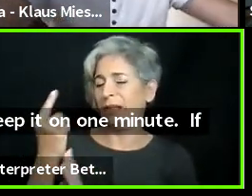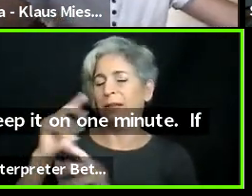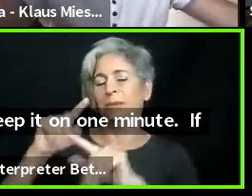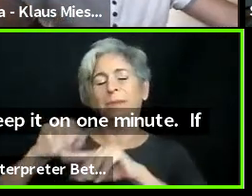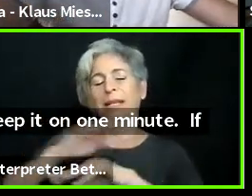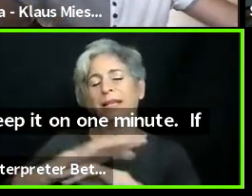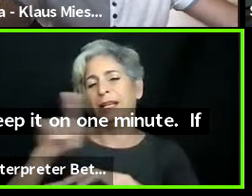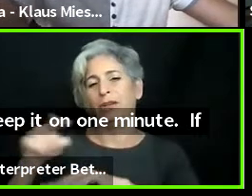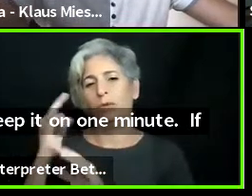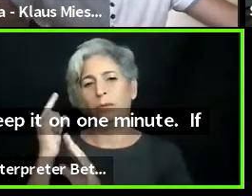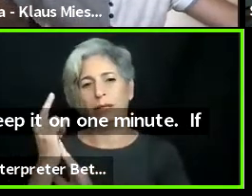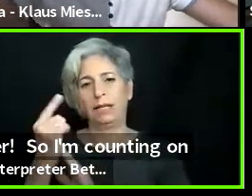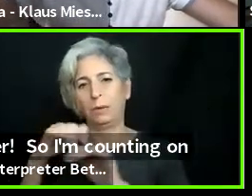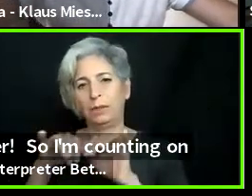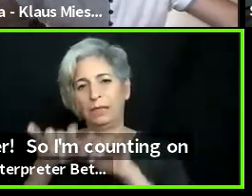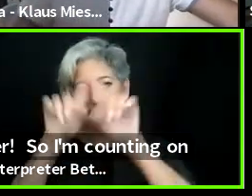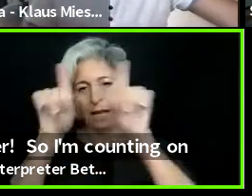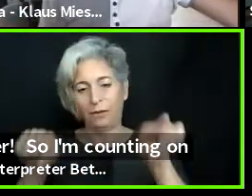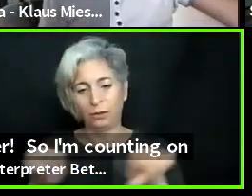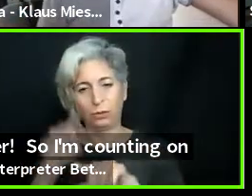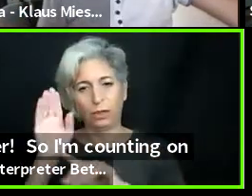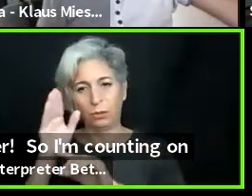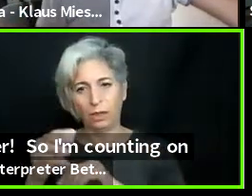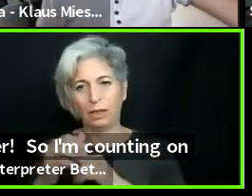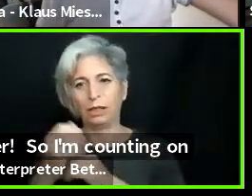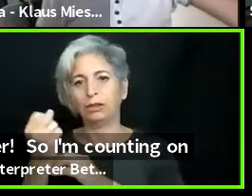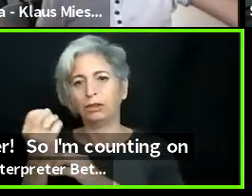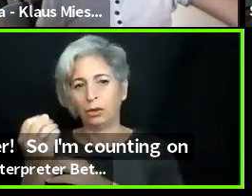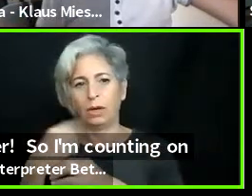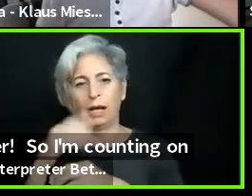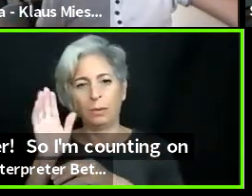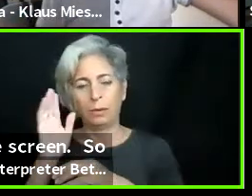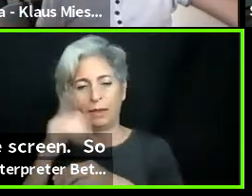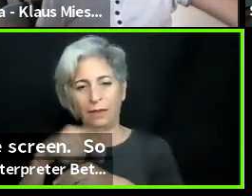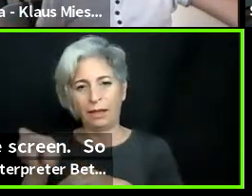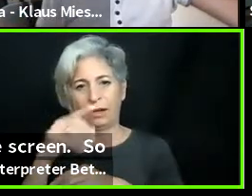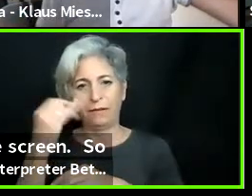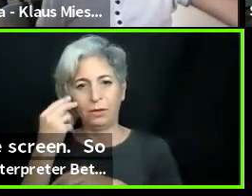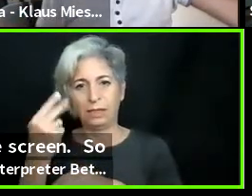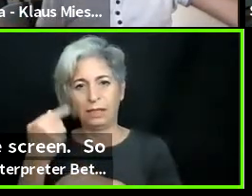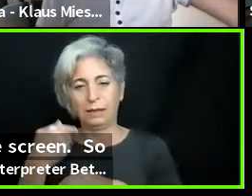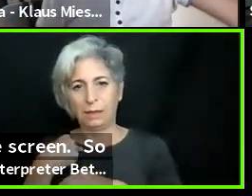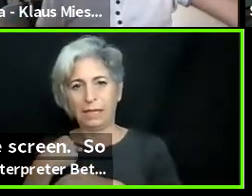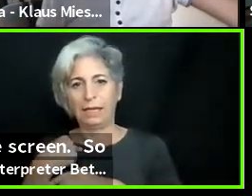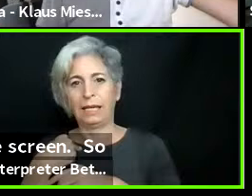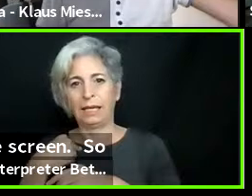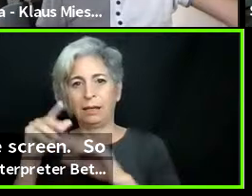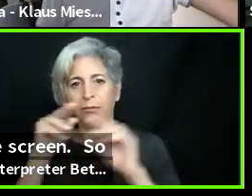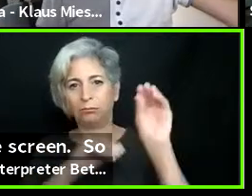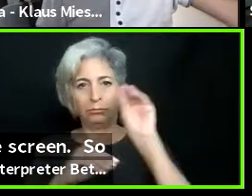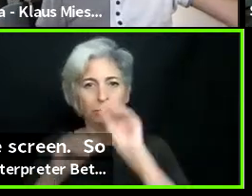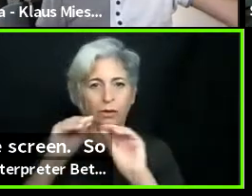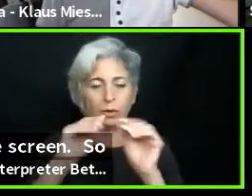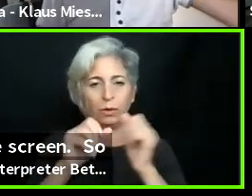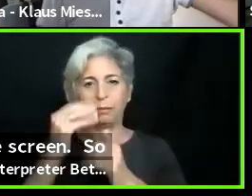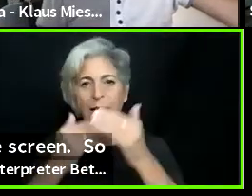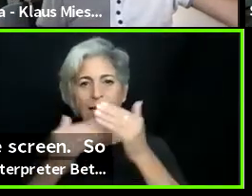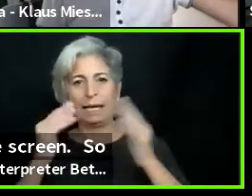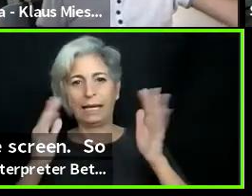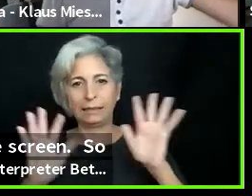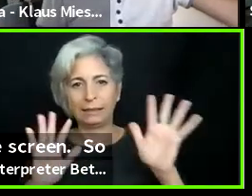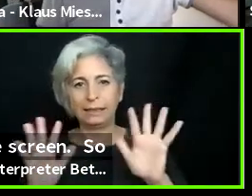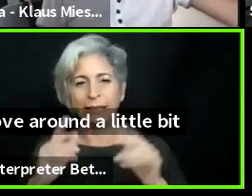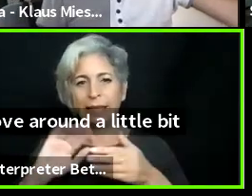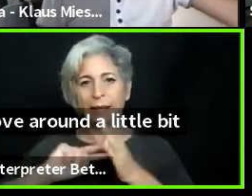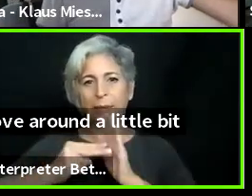you. I will stay on the screen. So I'll be there. So if you see me kind of move around a little bit with my hands, that